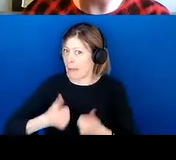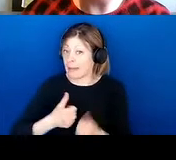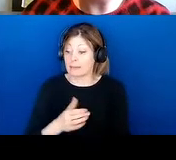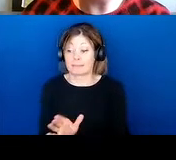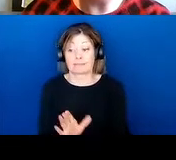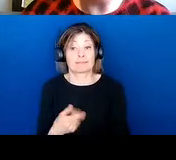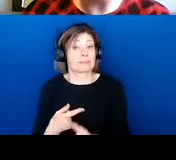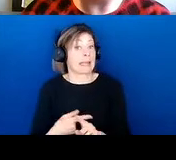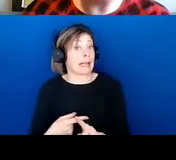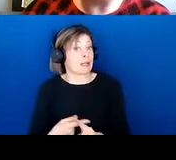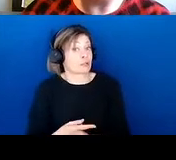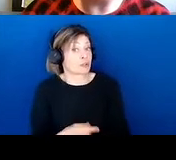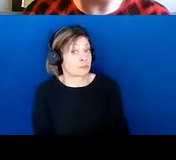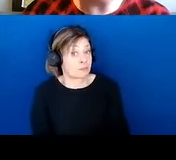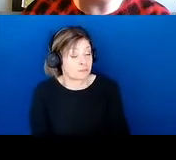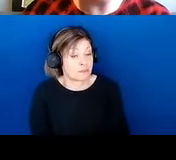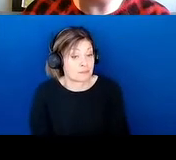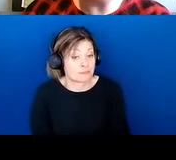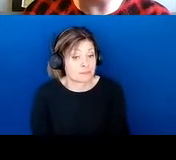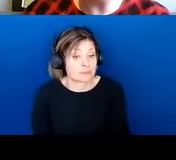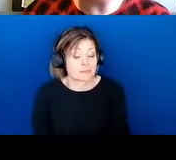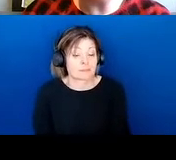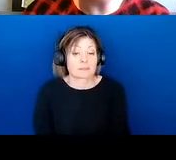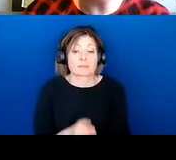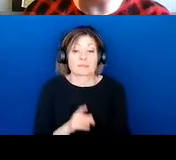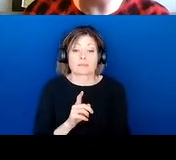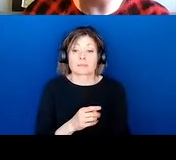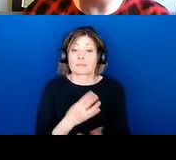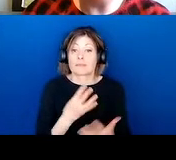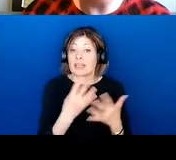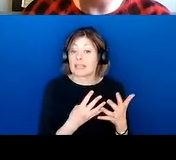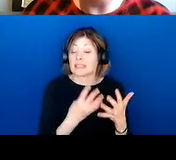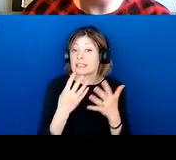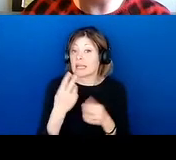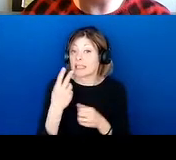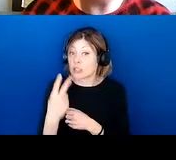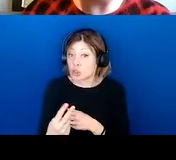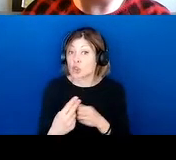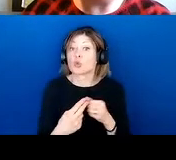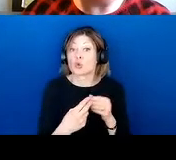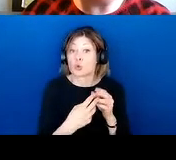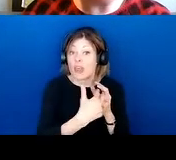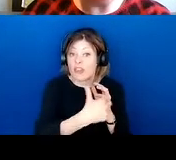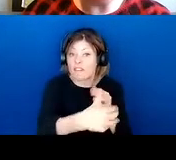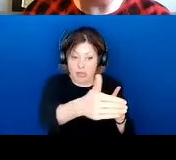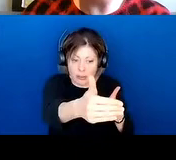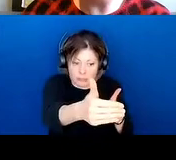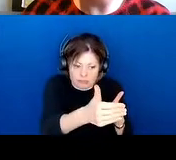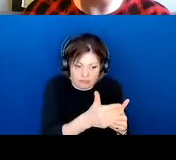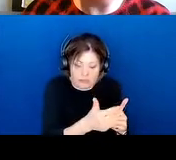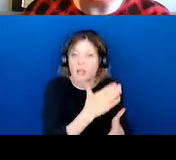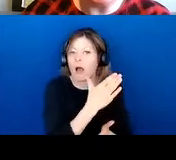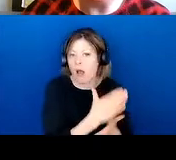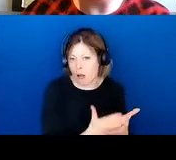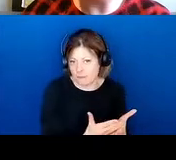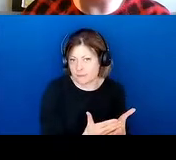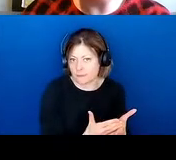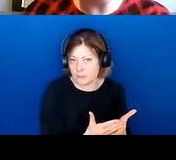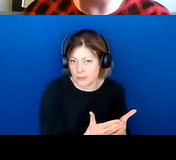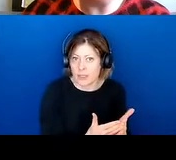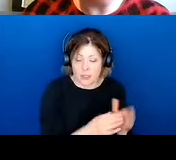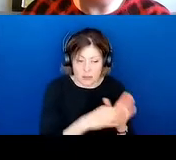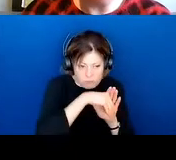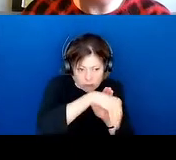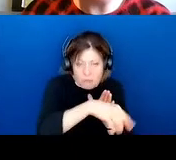Restoring the vineyard to half its original size in 1992, it was planted with Pinot Noir grapes, which Hamilton